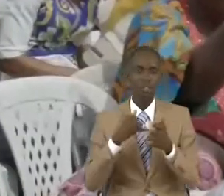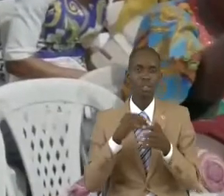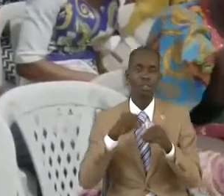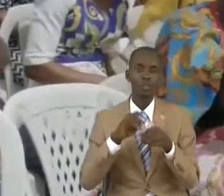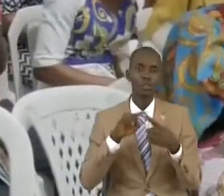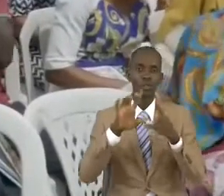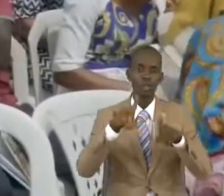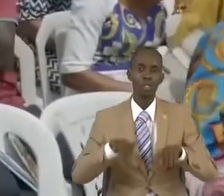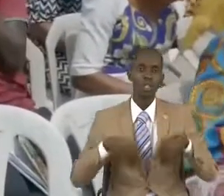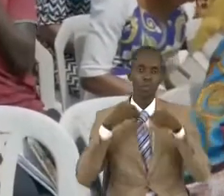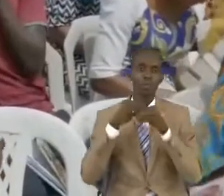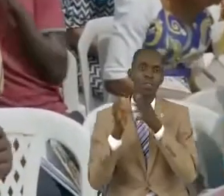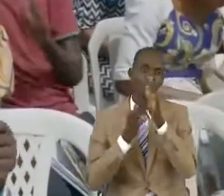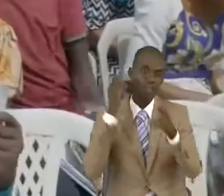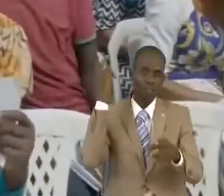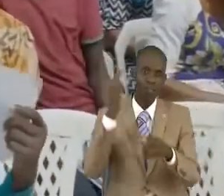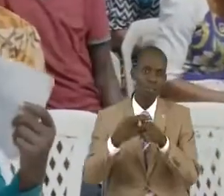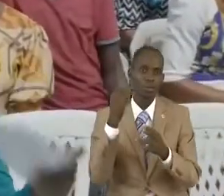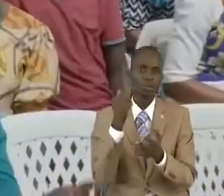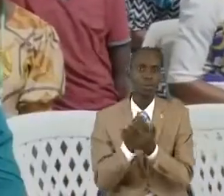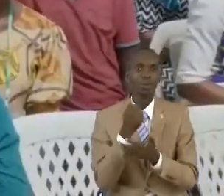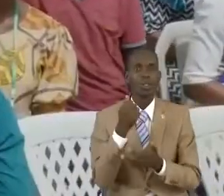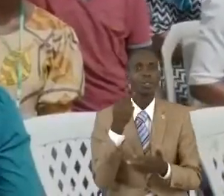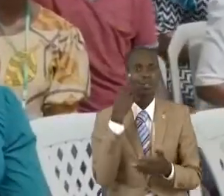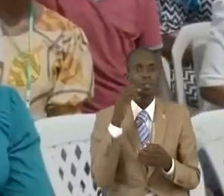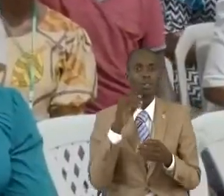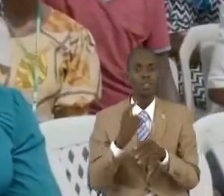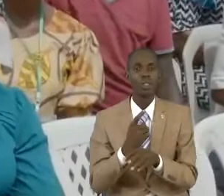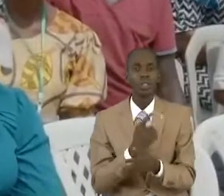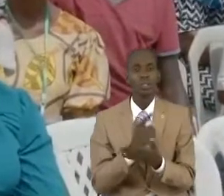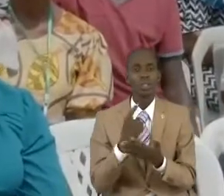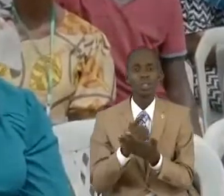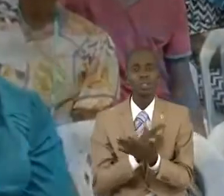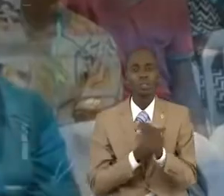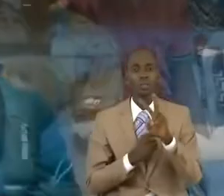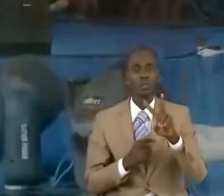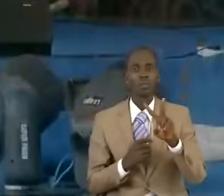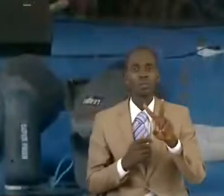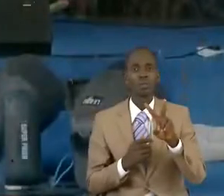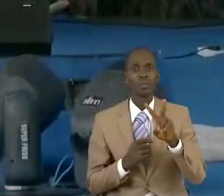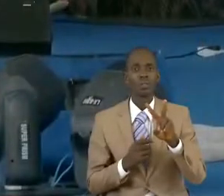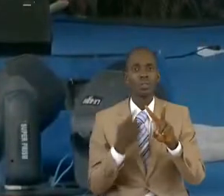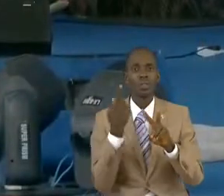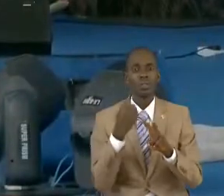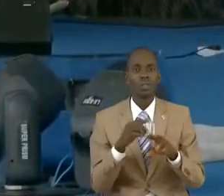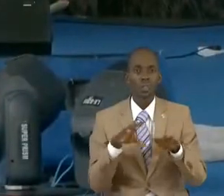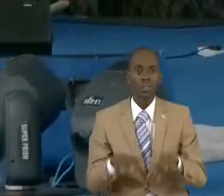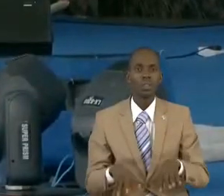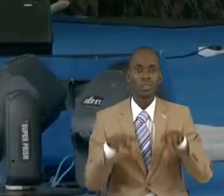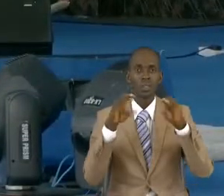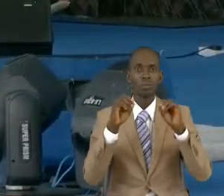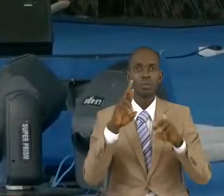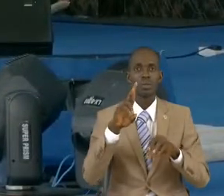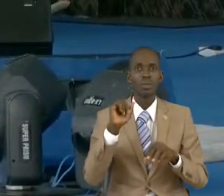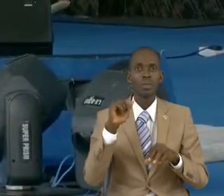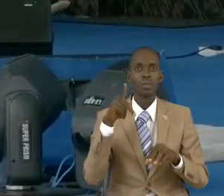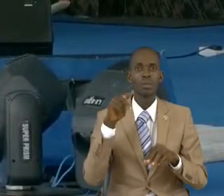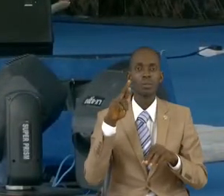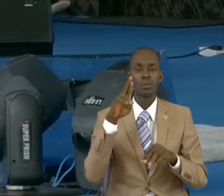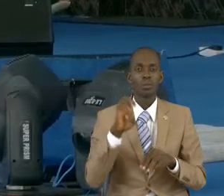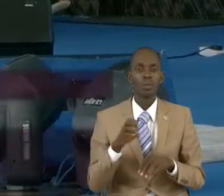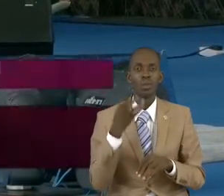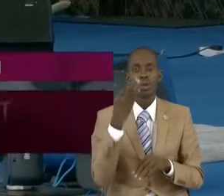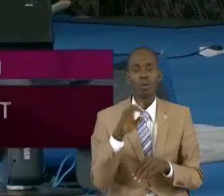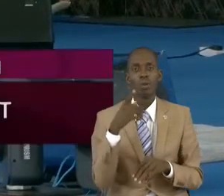name. Look at number 2 here. Number 2, the rapture of the righteous in